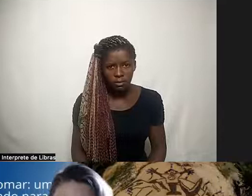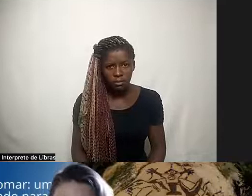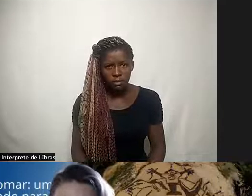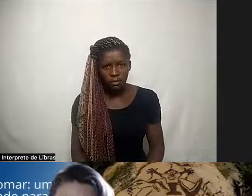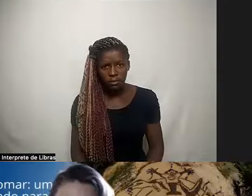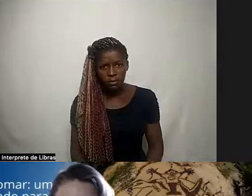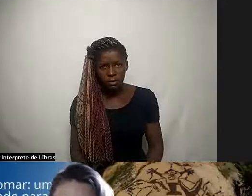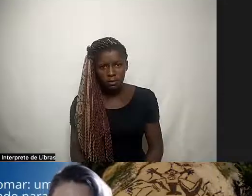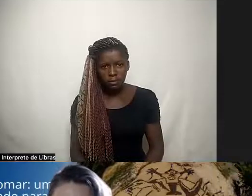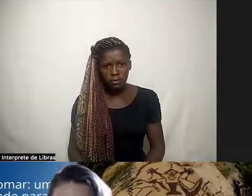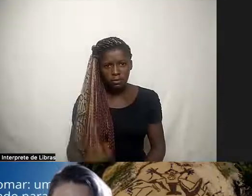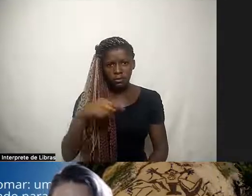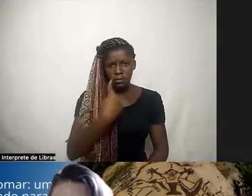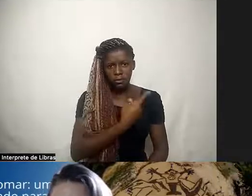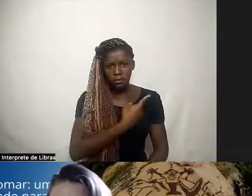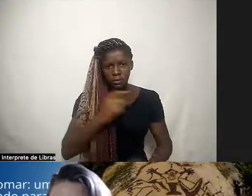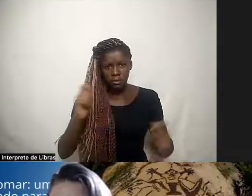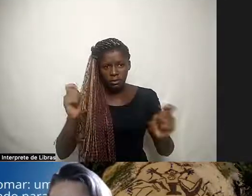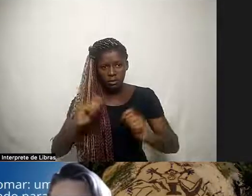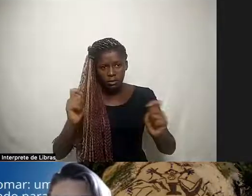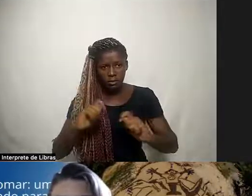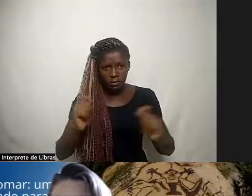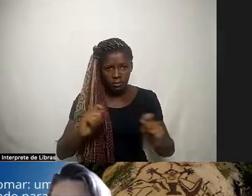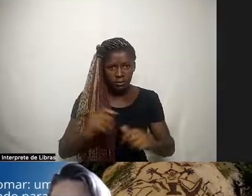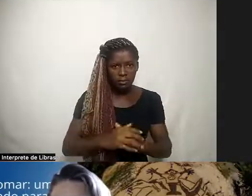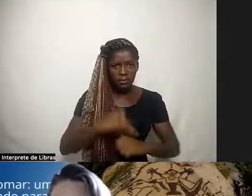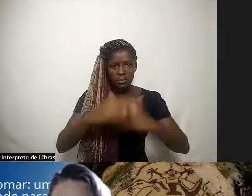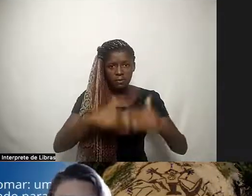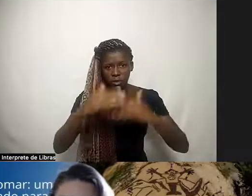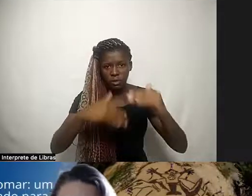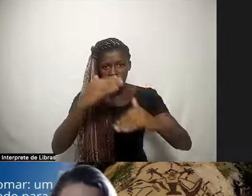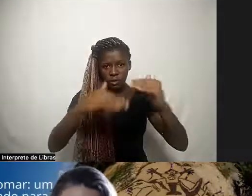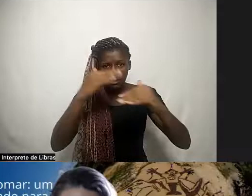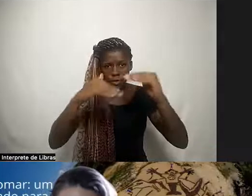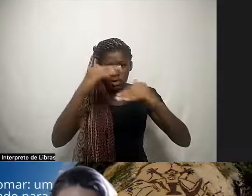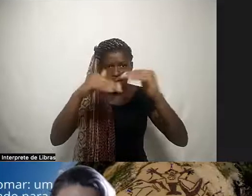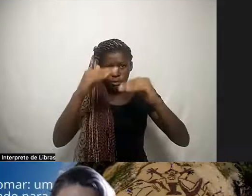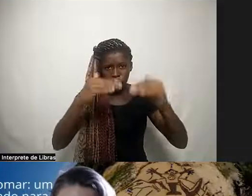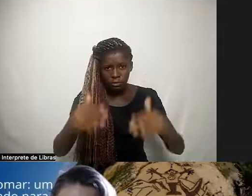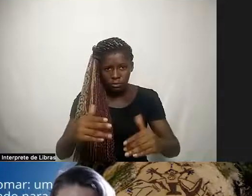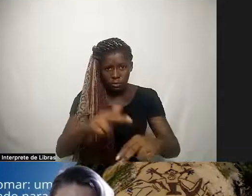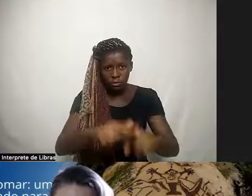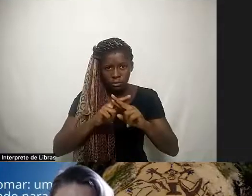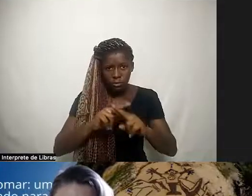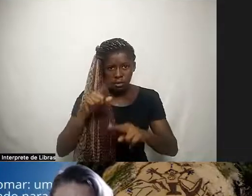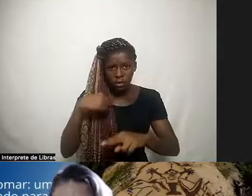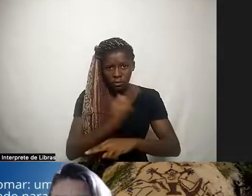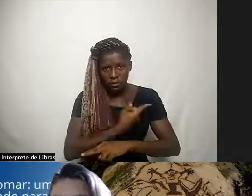are working for the conservation of the ocean, and they are engaged with the Biomar Network for a couple of years now,